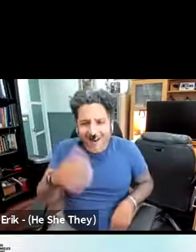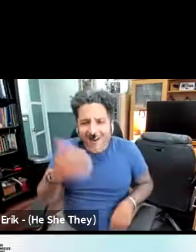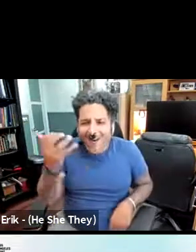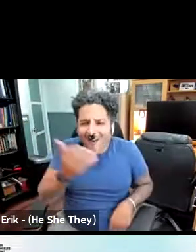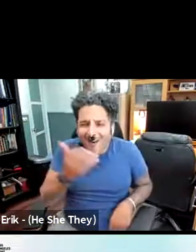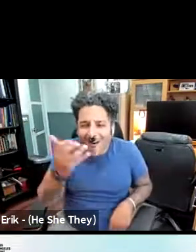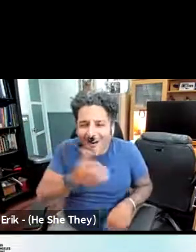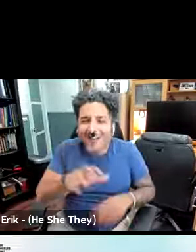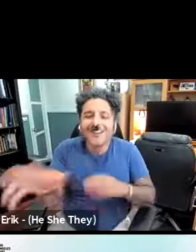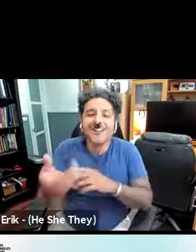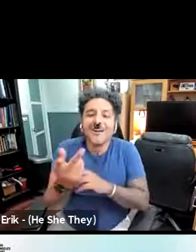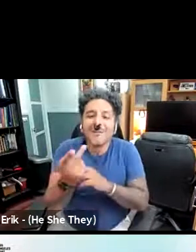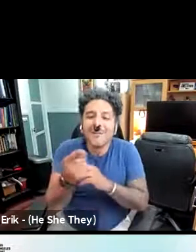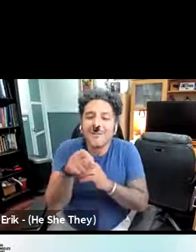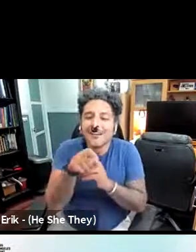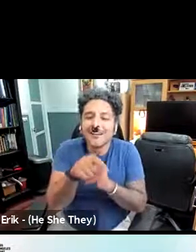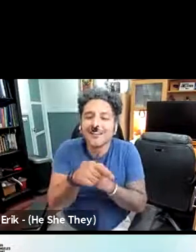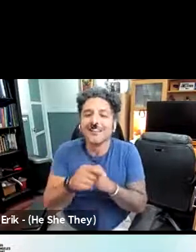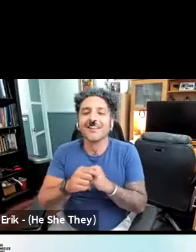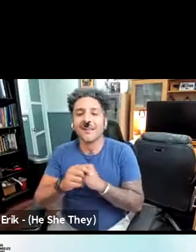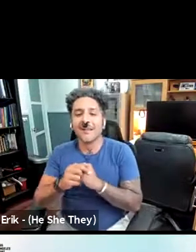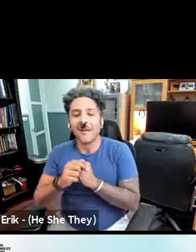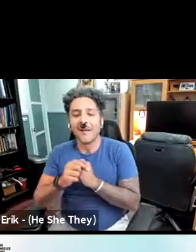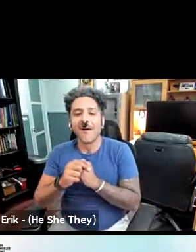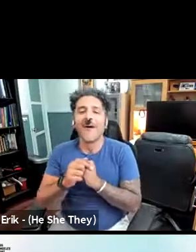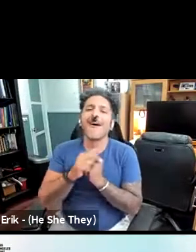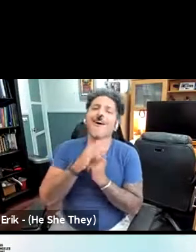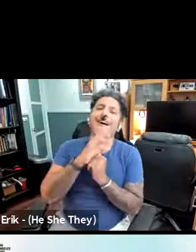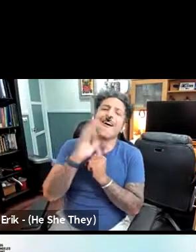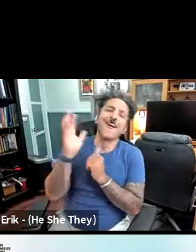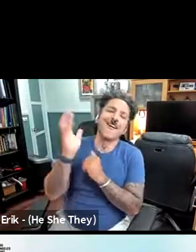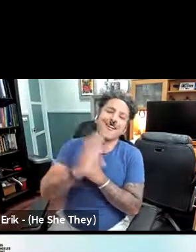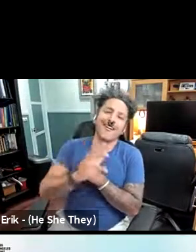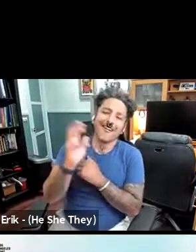Oh, with the background. Oh.